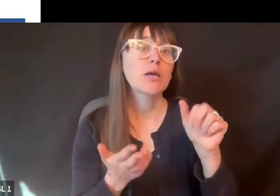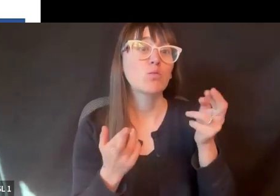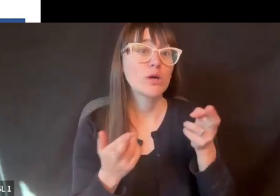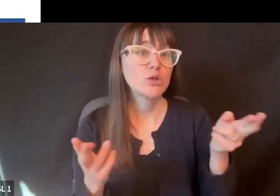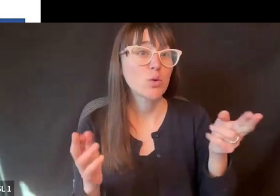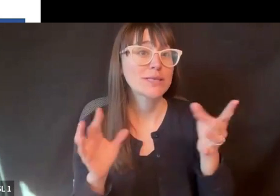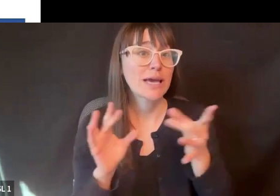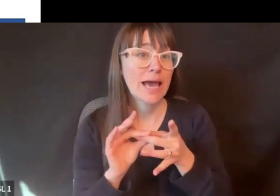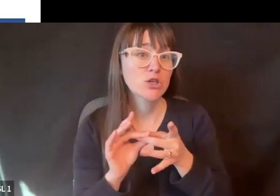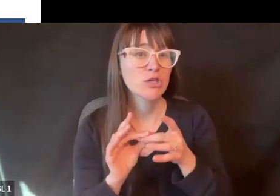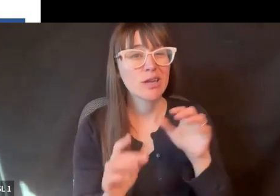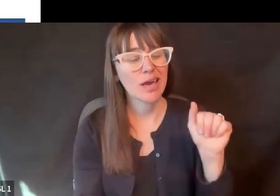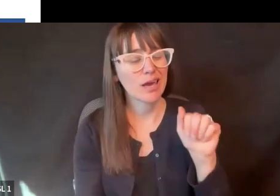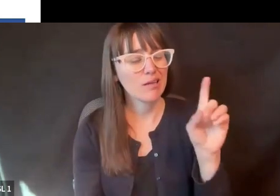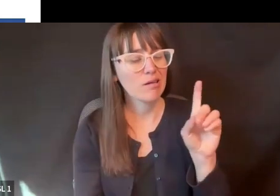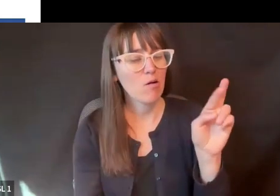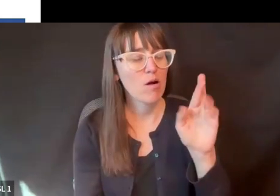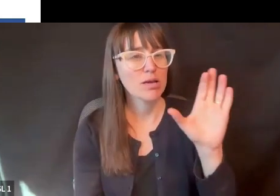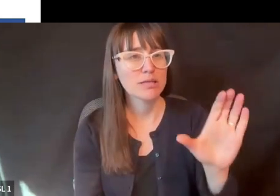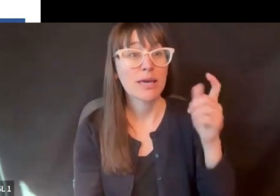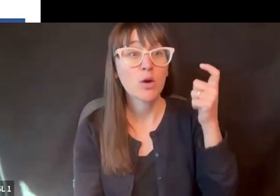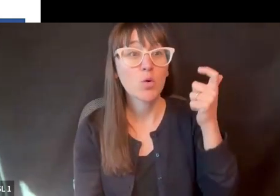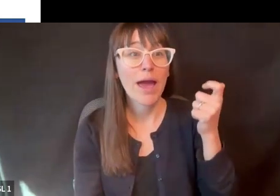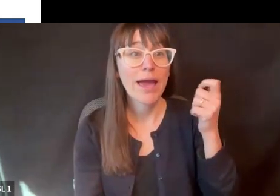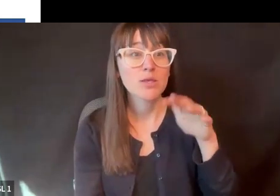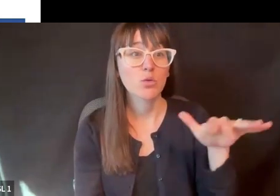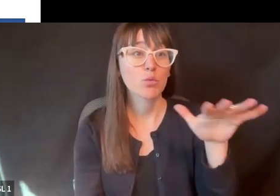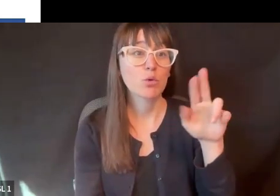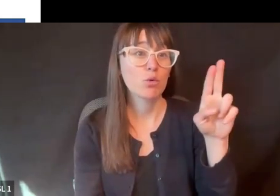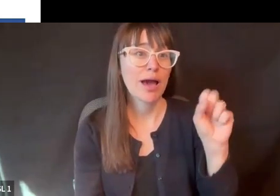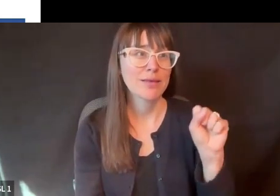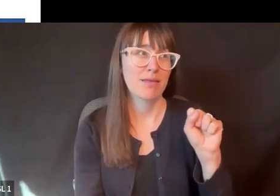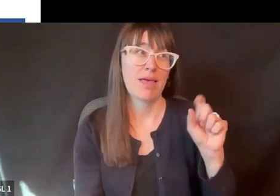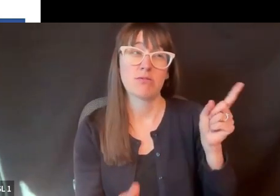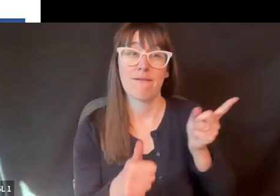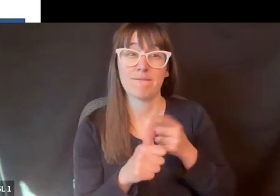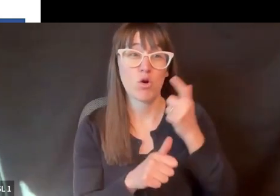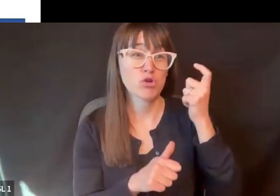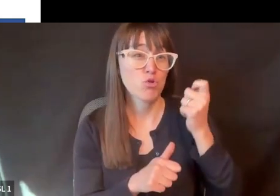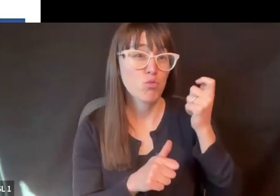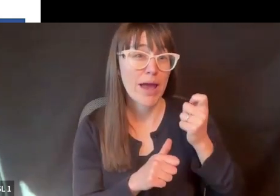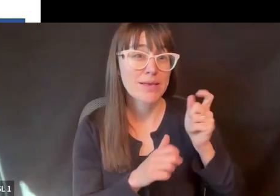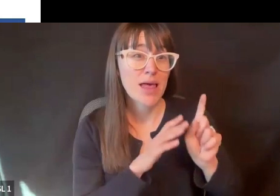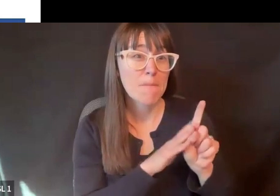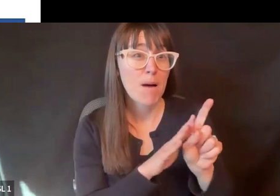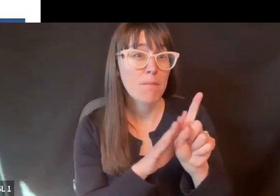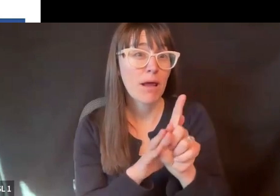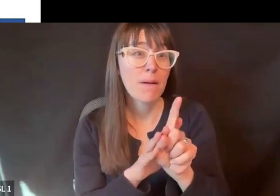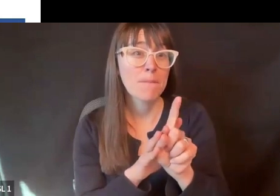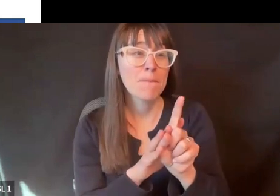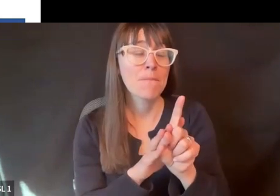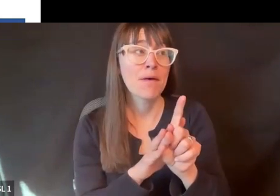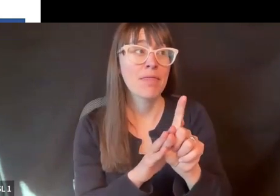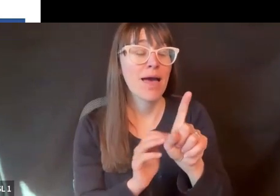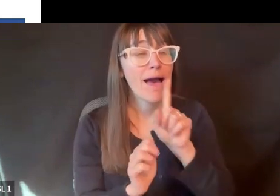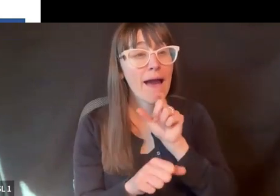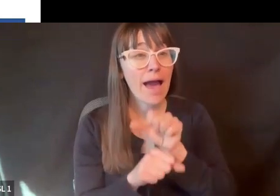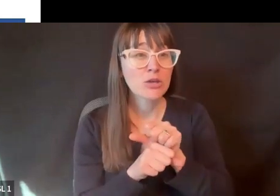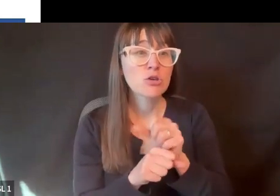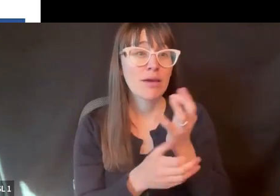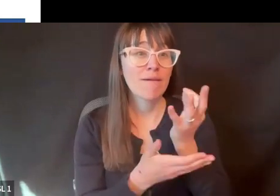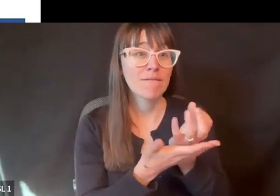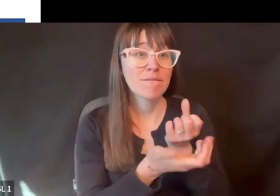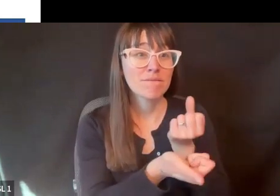Disability Resource Connection grants throughout the United States. Those are the first grants that I recall and I'm aware of that really